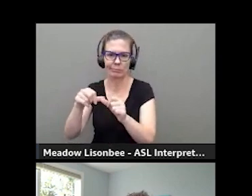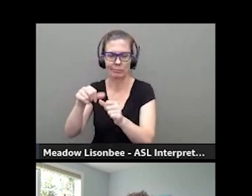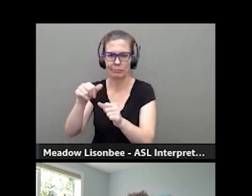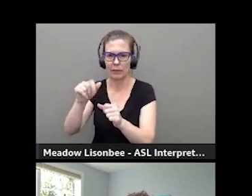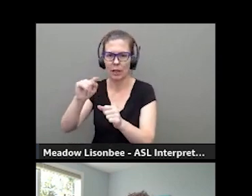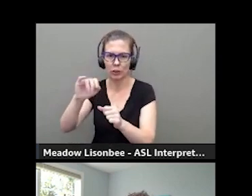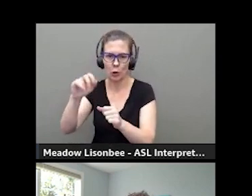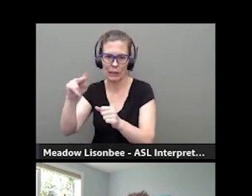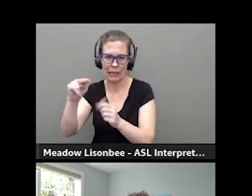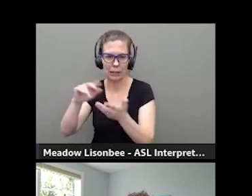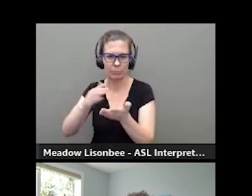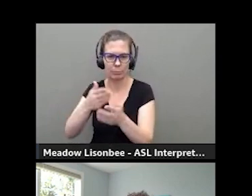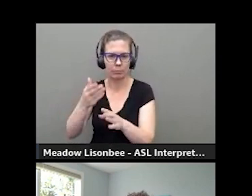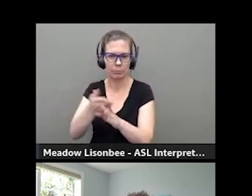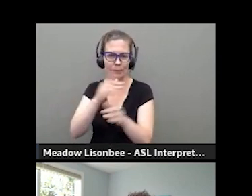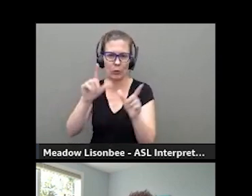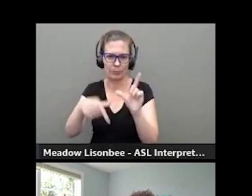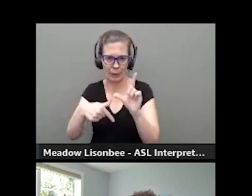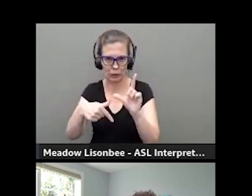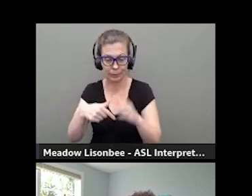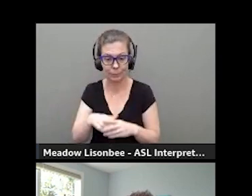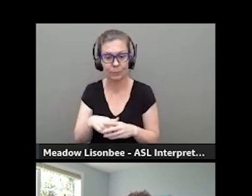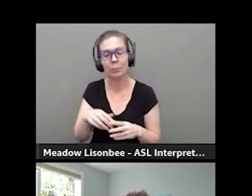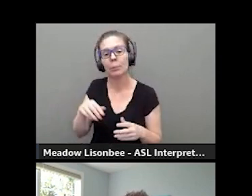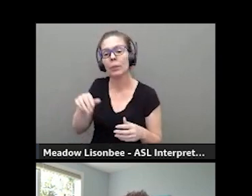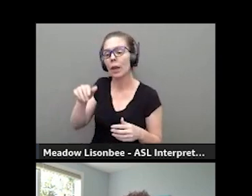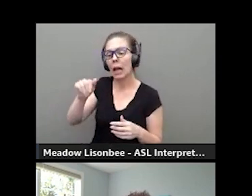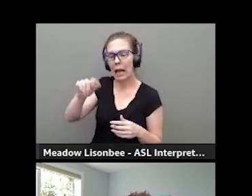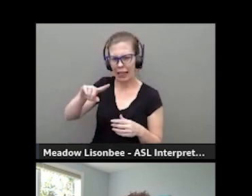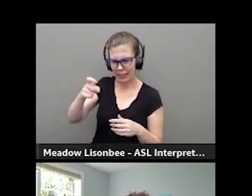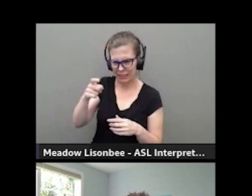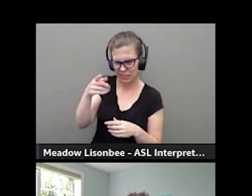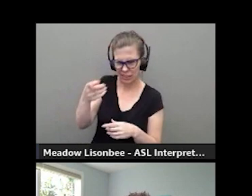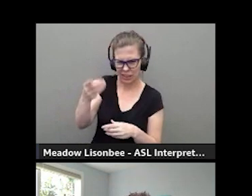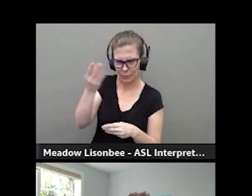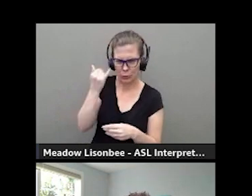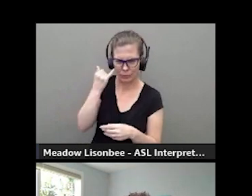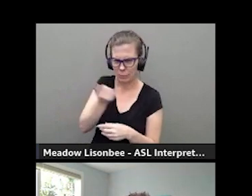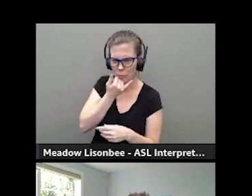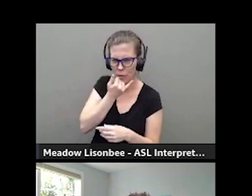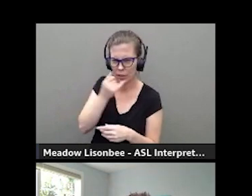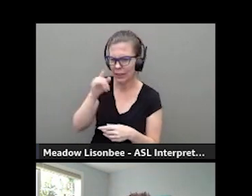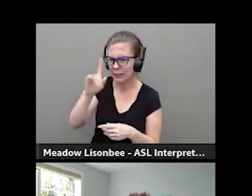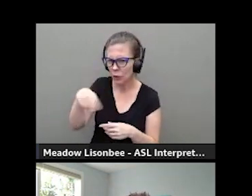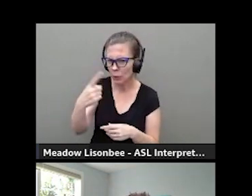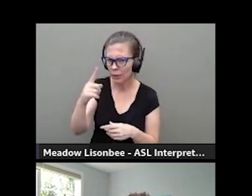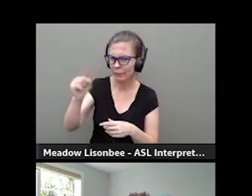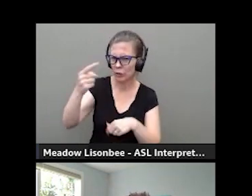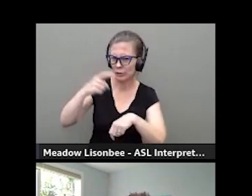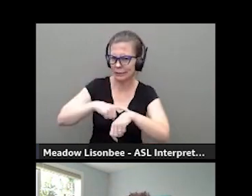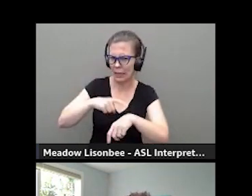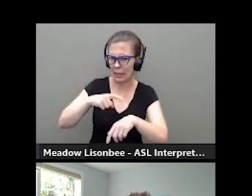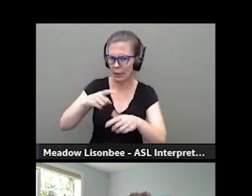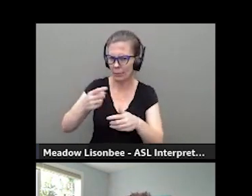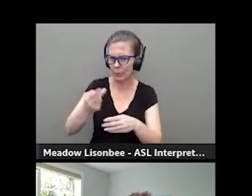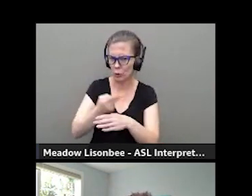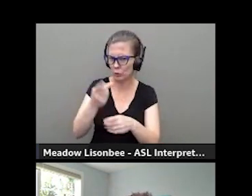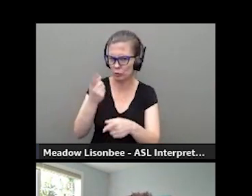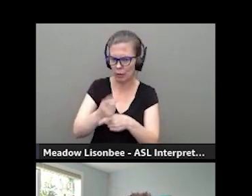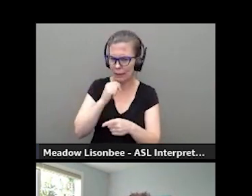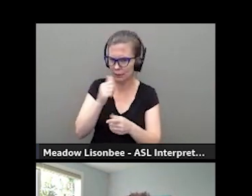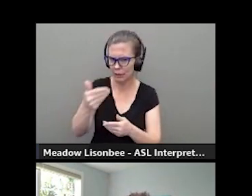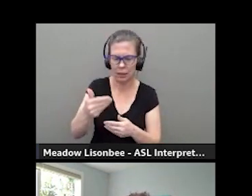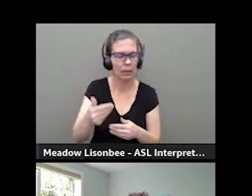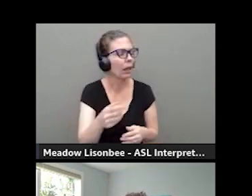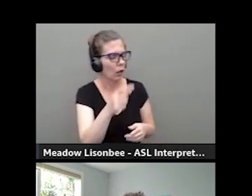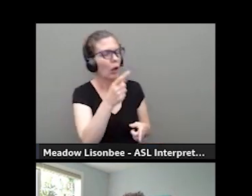how long before it expires. And Alex, this is, correct me if I'm wrong, this is just first use, right? This is not...